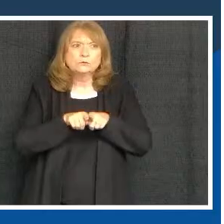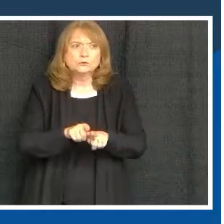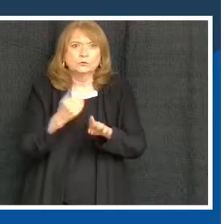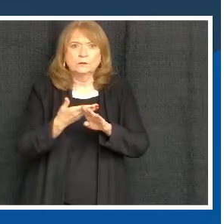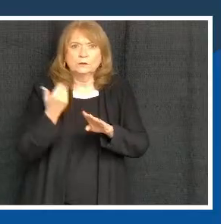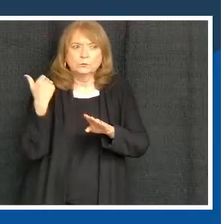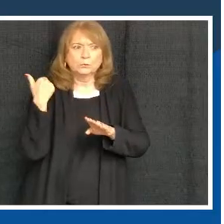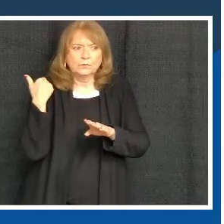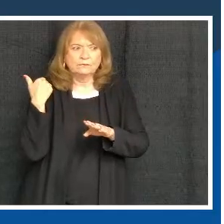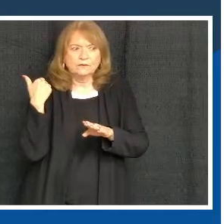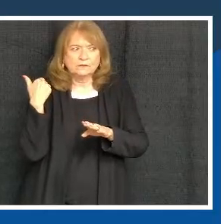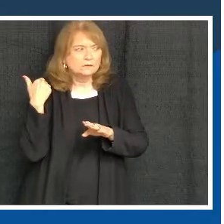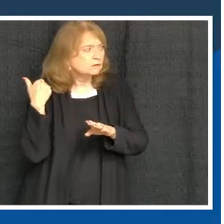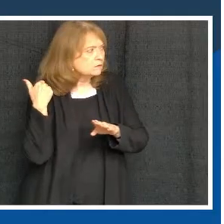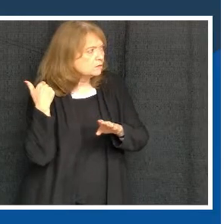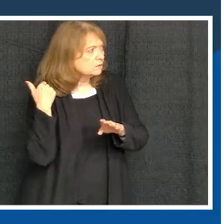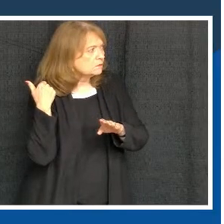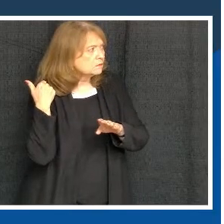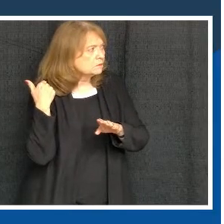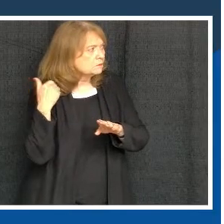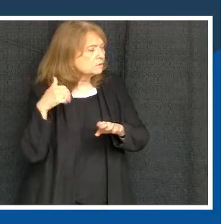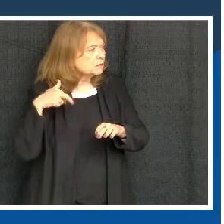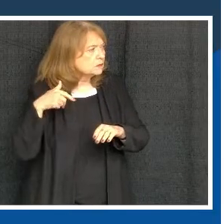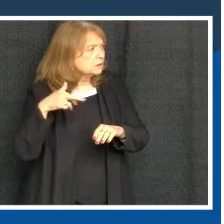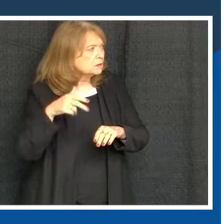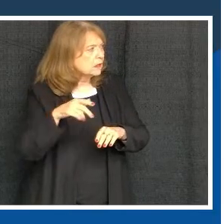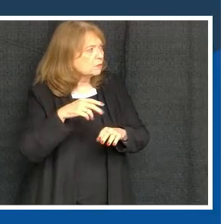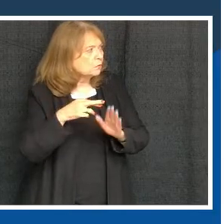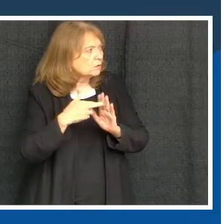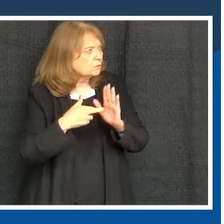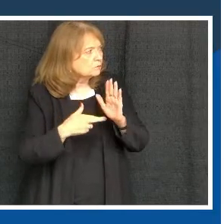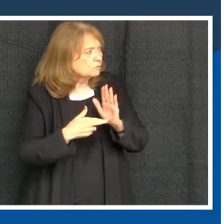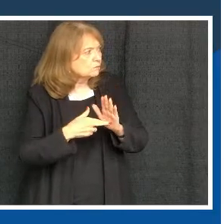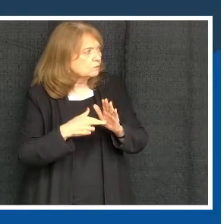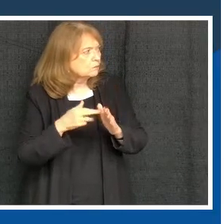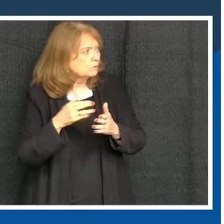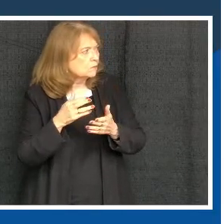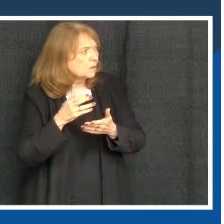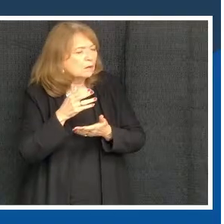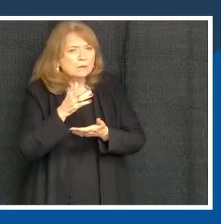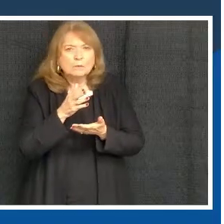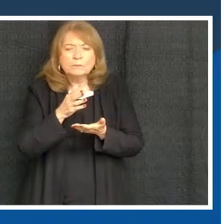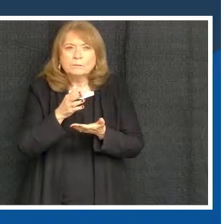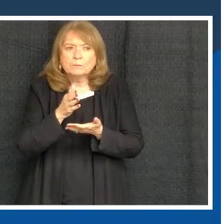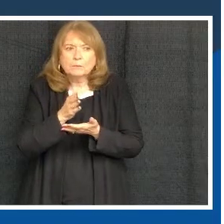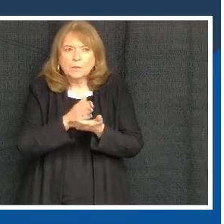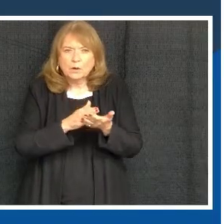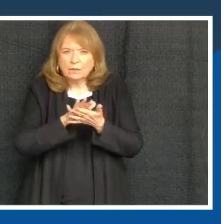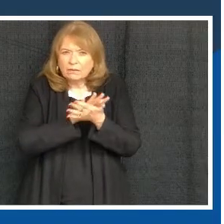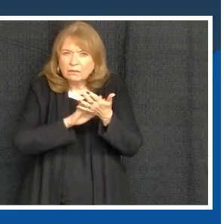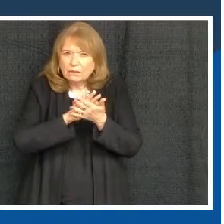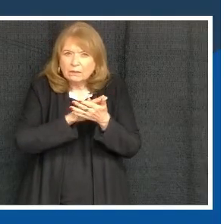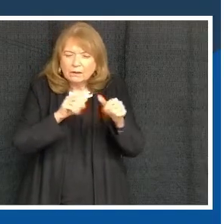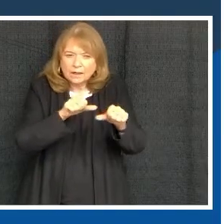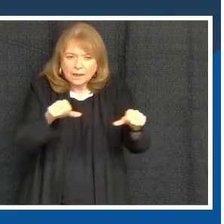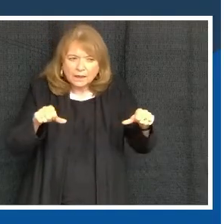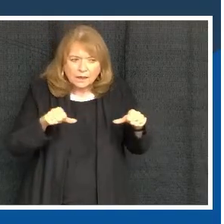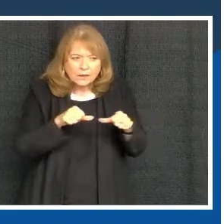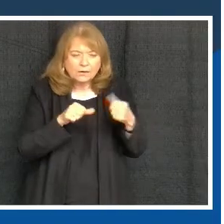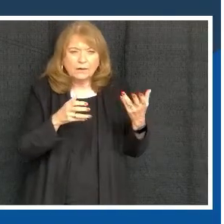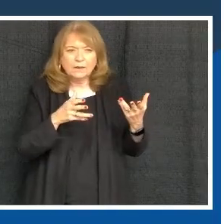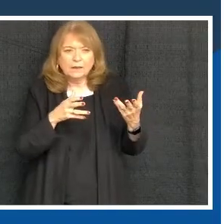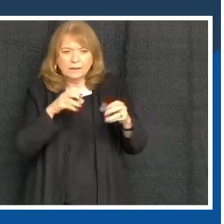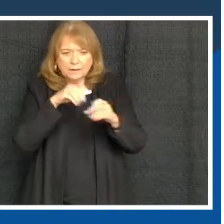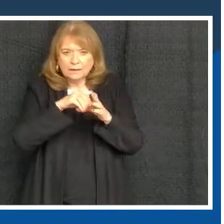previous effort to update the sidewalk ordinance, part of the main thing that was a gray area or left to interpretation in the